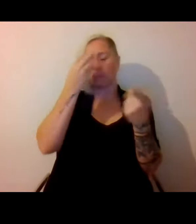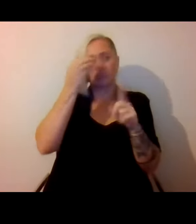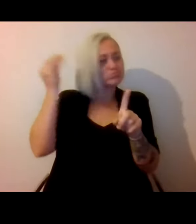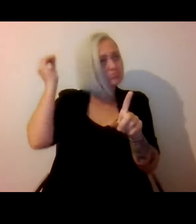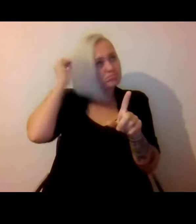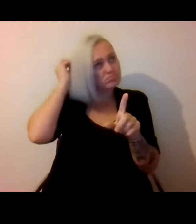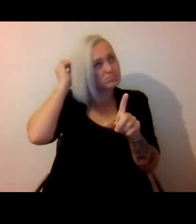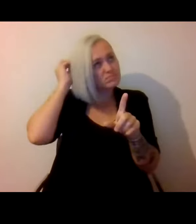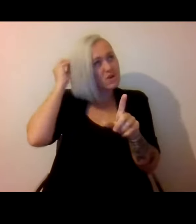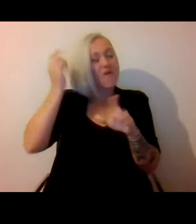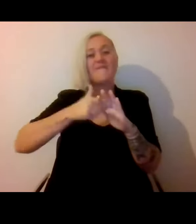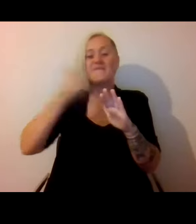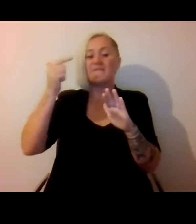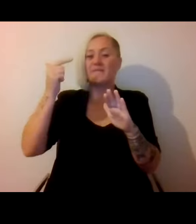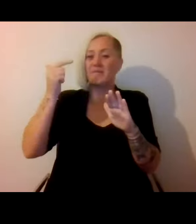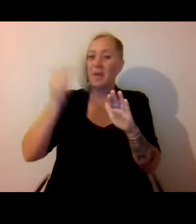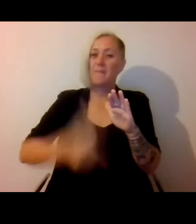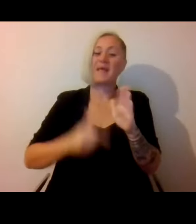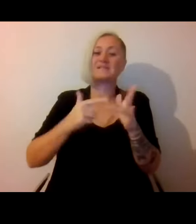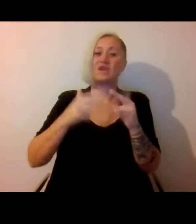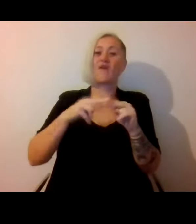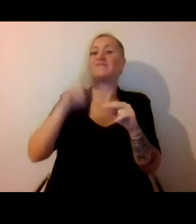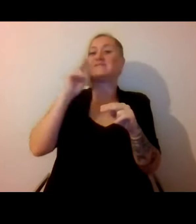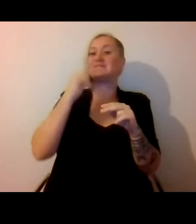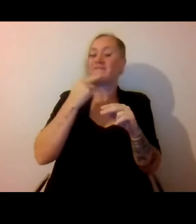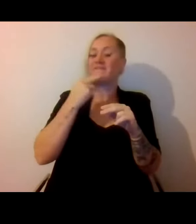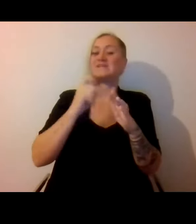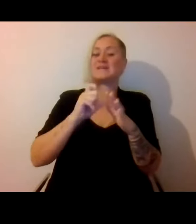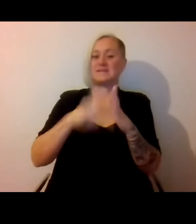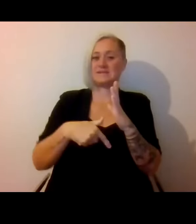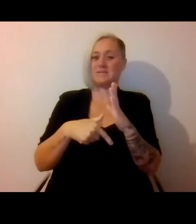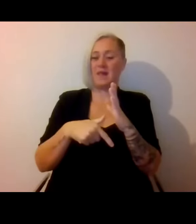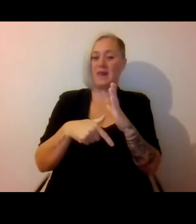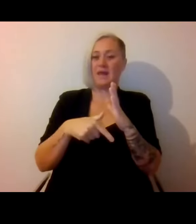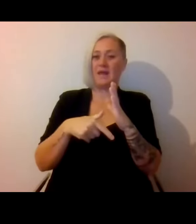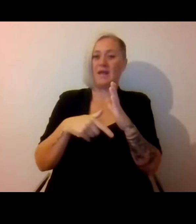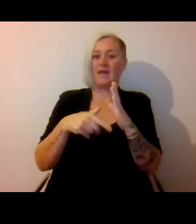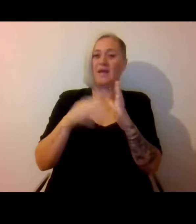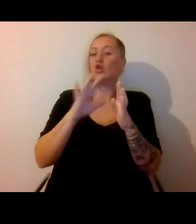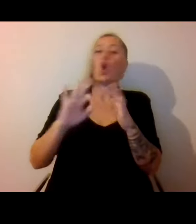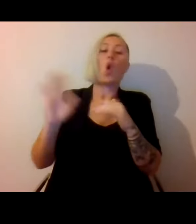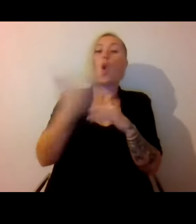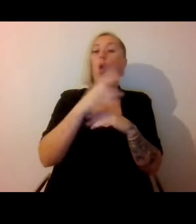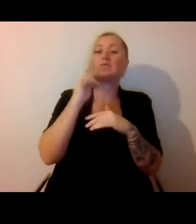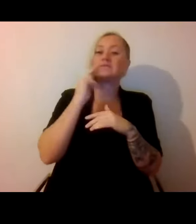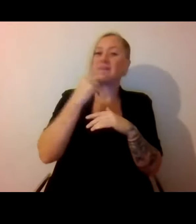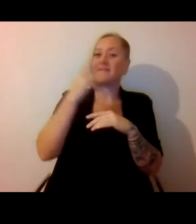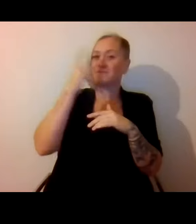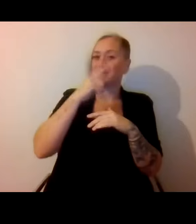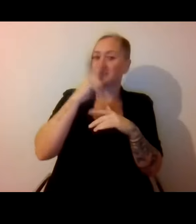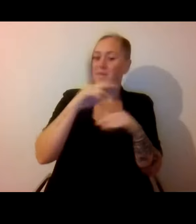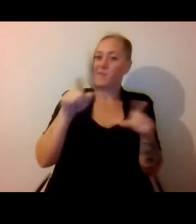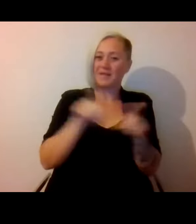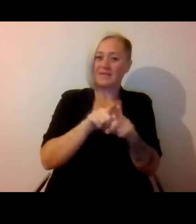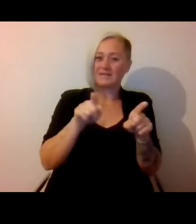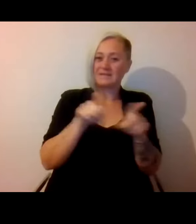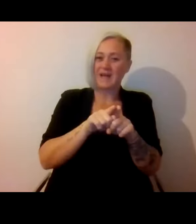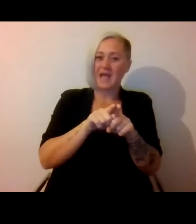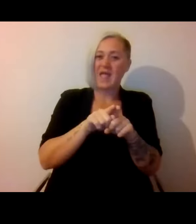the complexity of deafness as a disability. Not all deaf people are the same, and